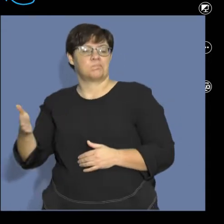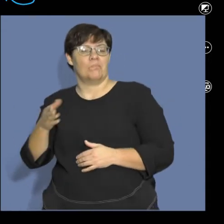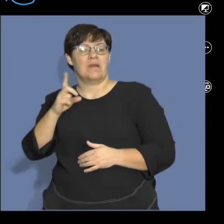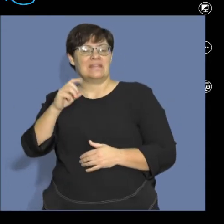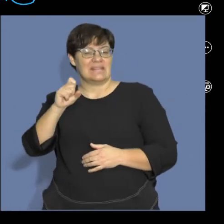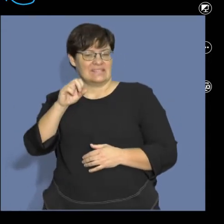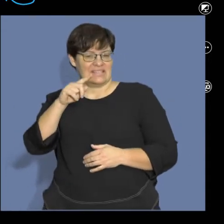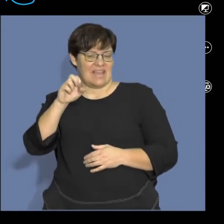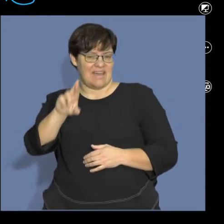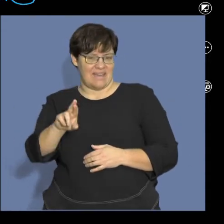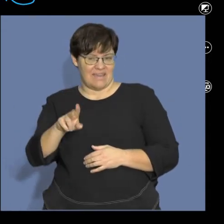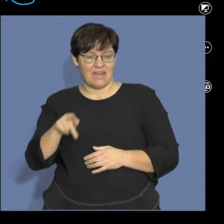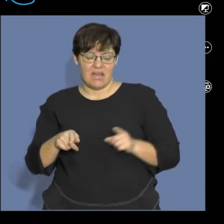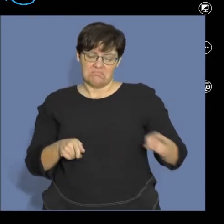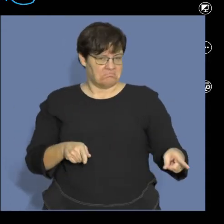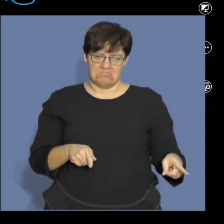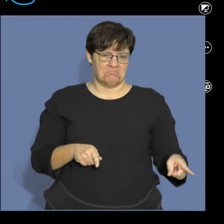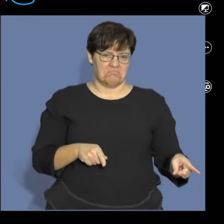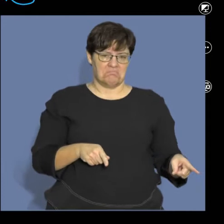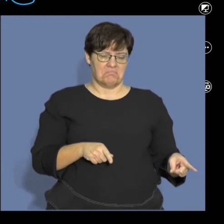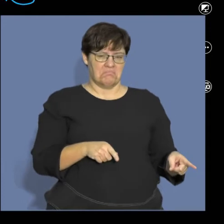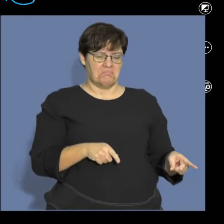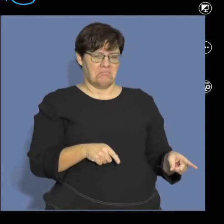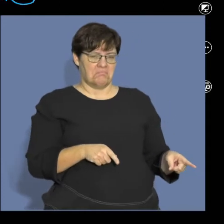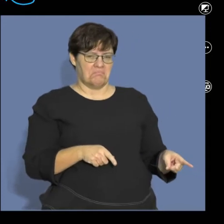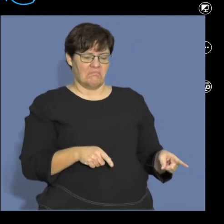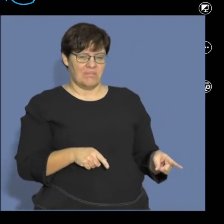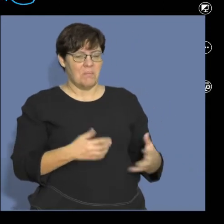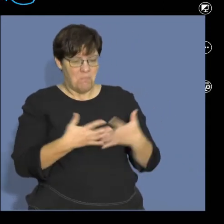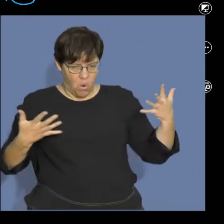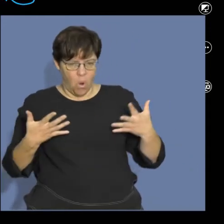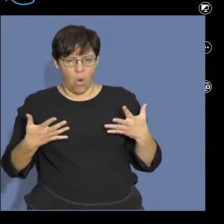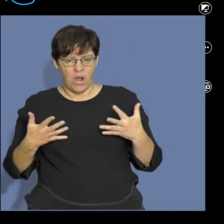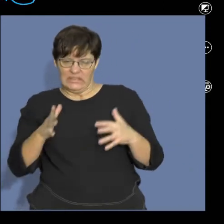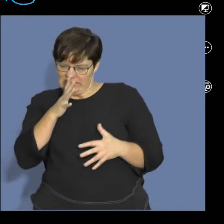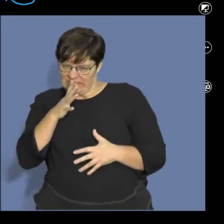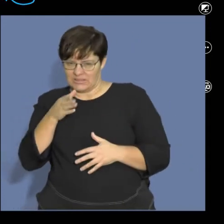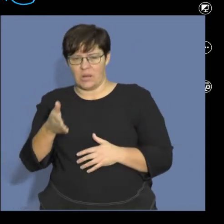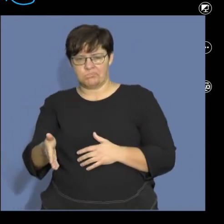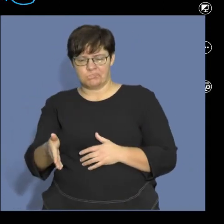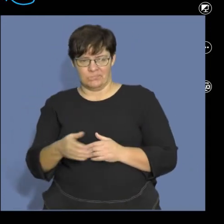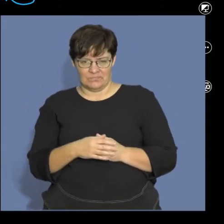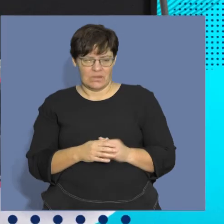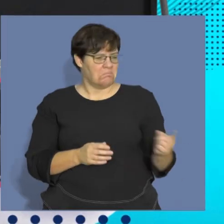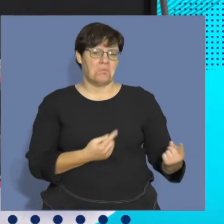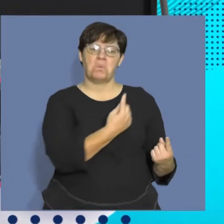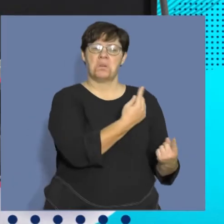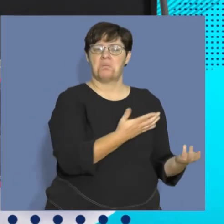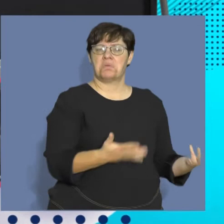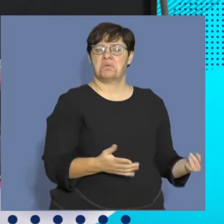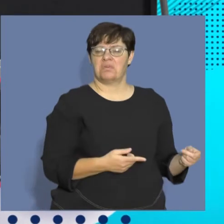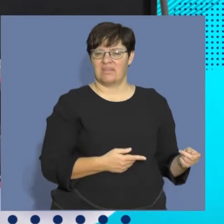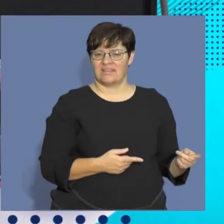definitely denser than population 1. So it all comes down to how